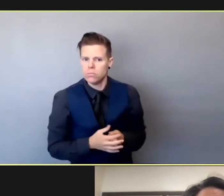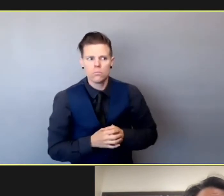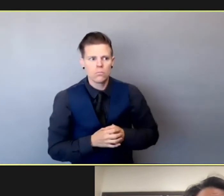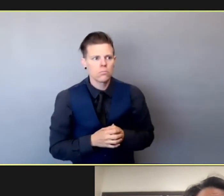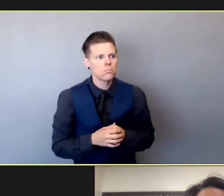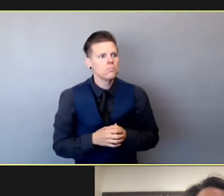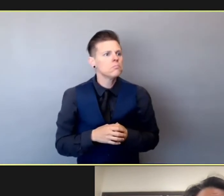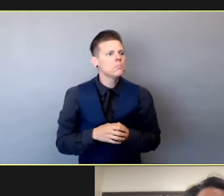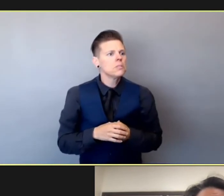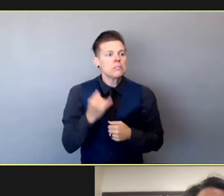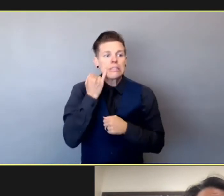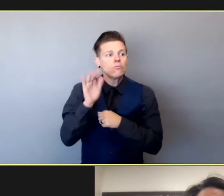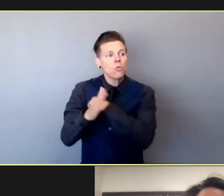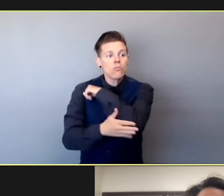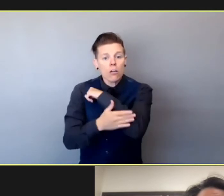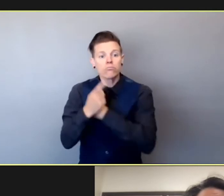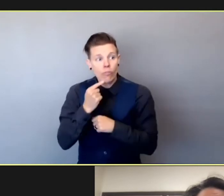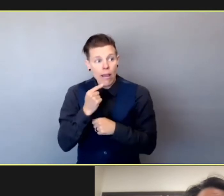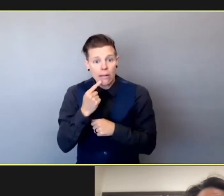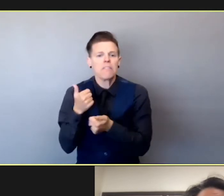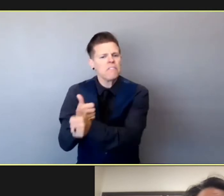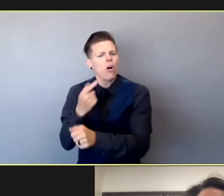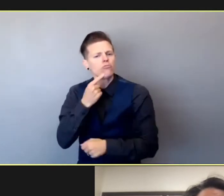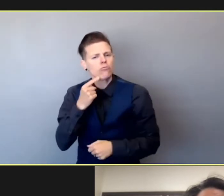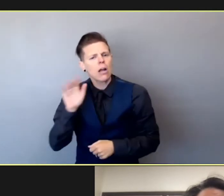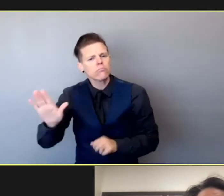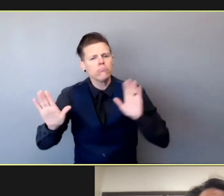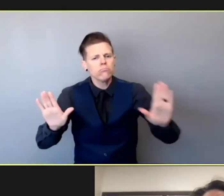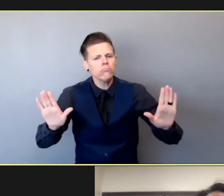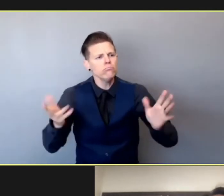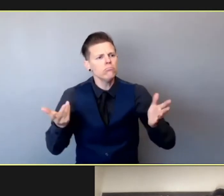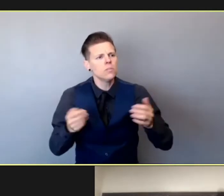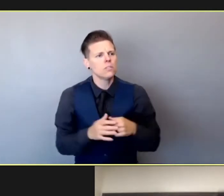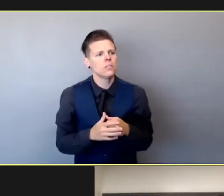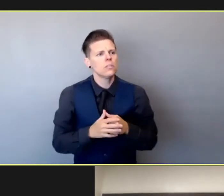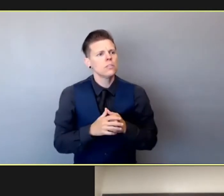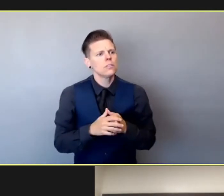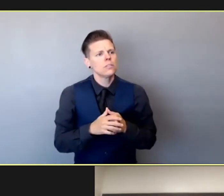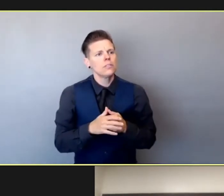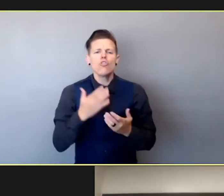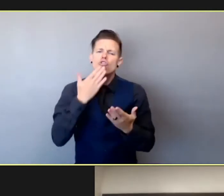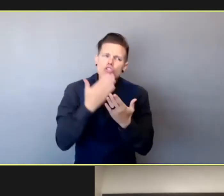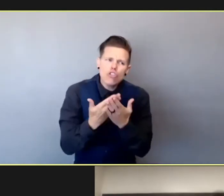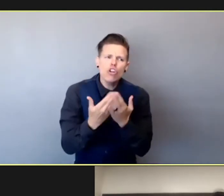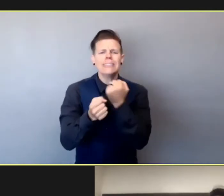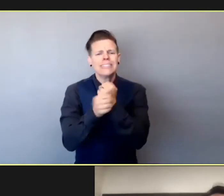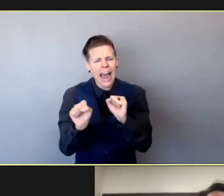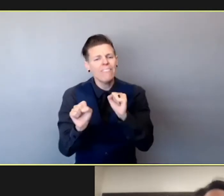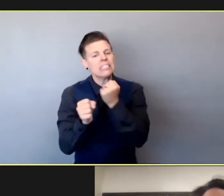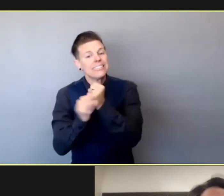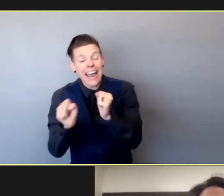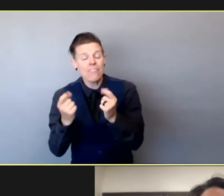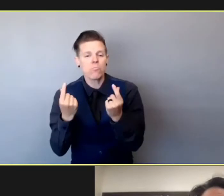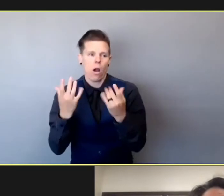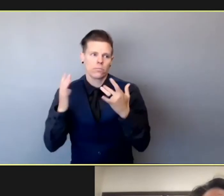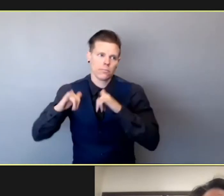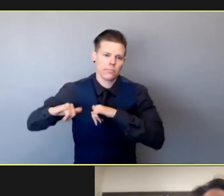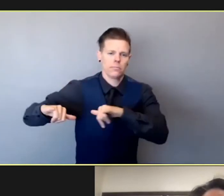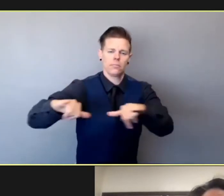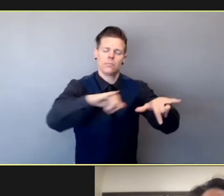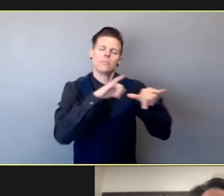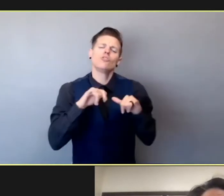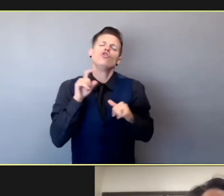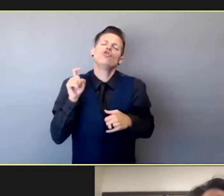in those counties. But I think out of an abundance of caution, everyone in New Mexico should follow those guidelines. I mean,